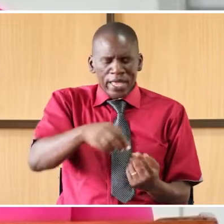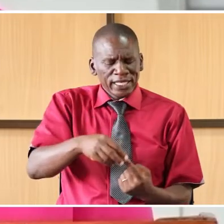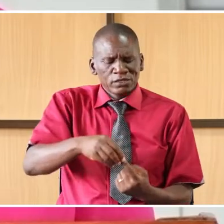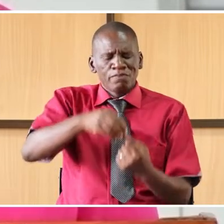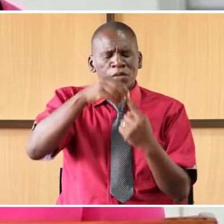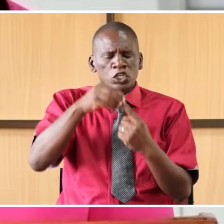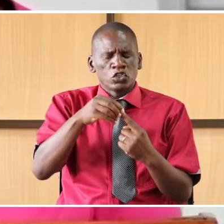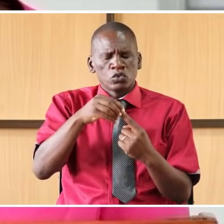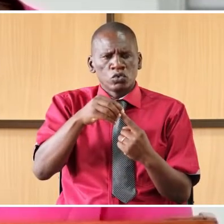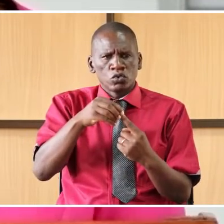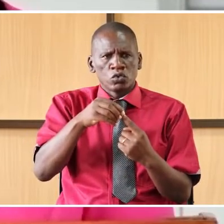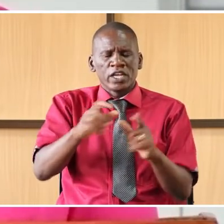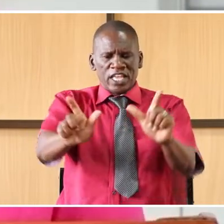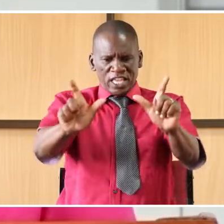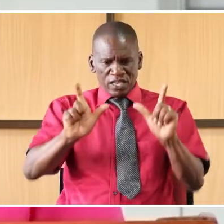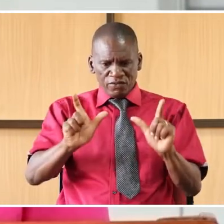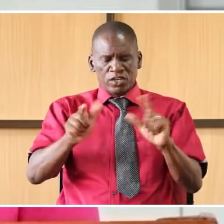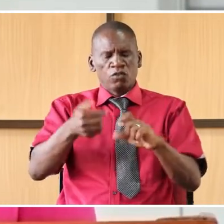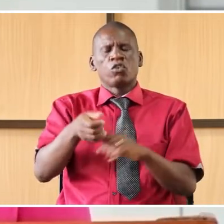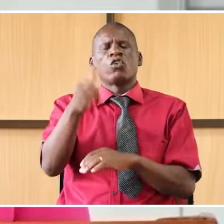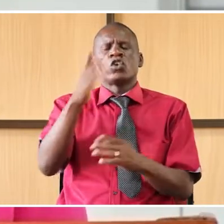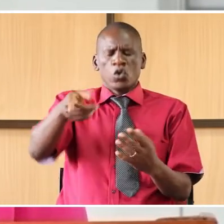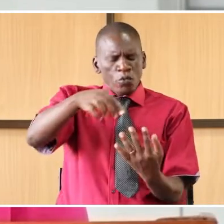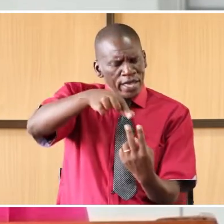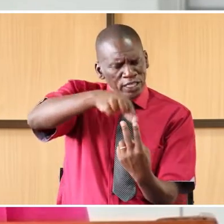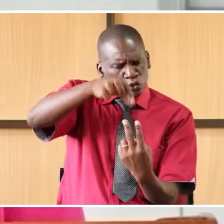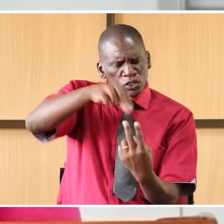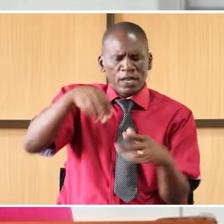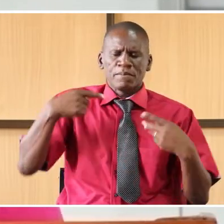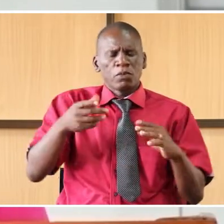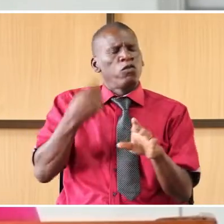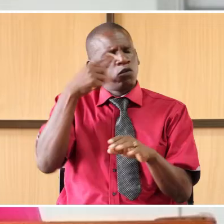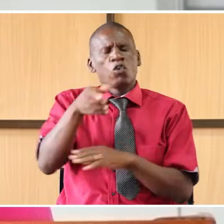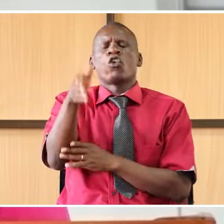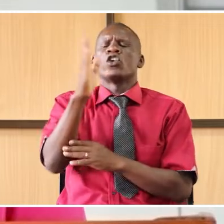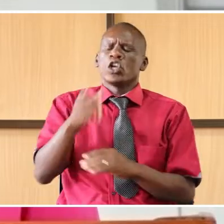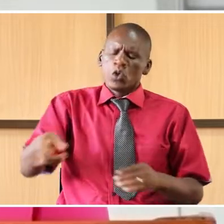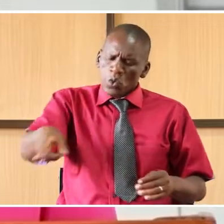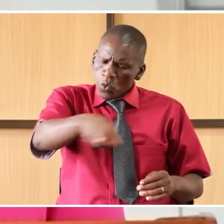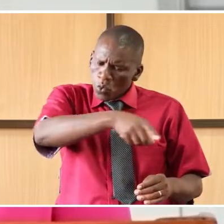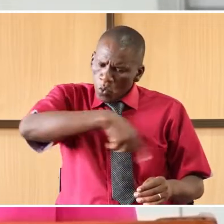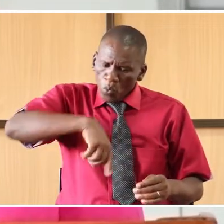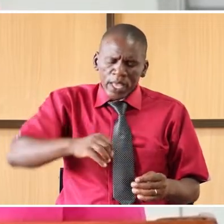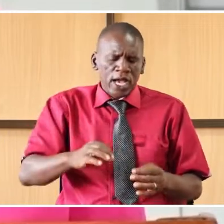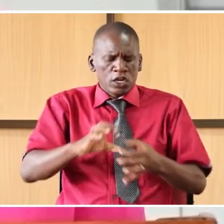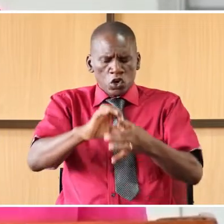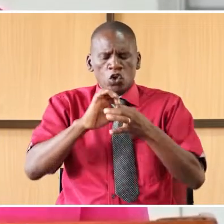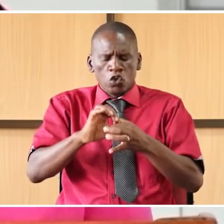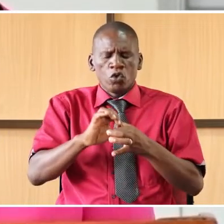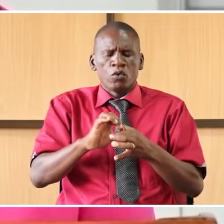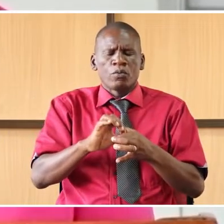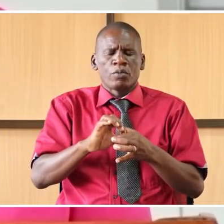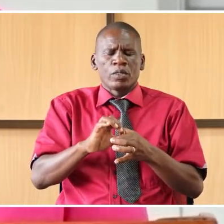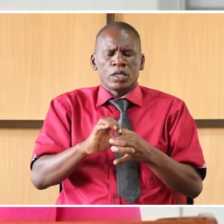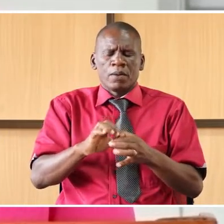very special before him. We are a chosen generation. We are a royal